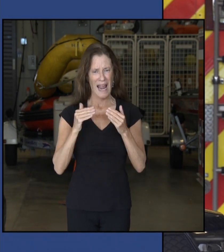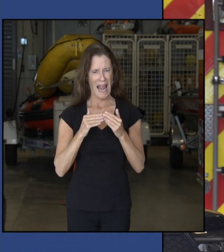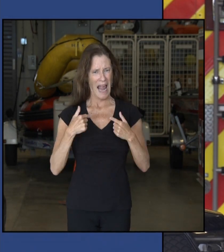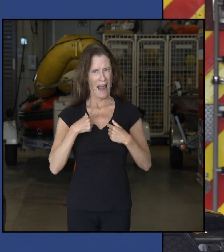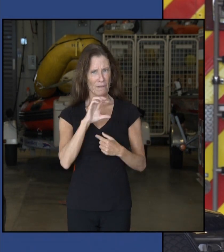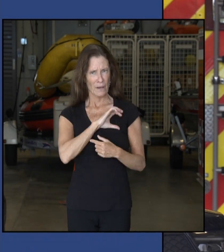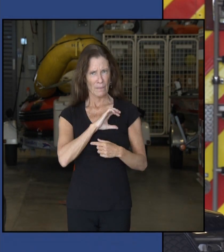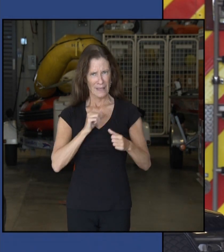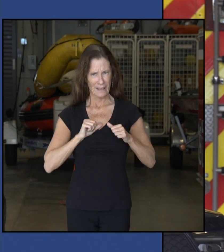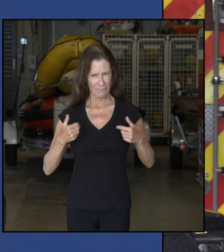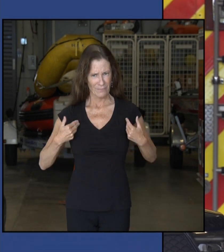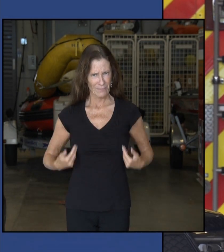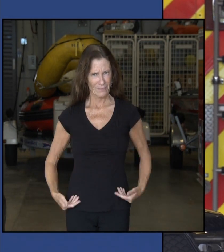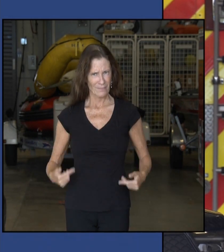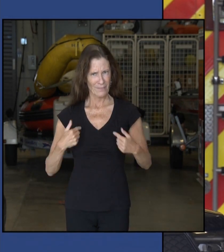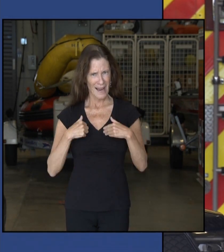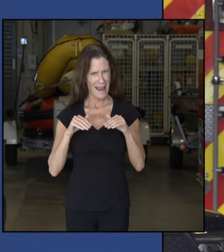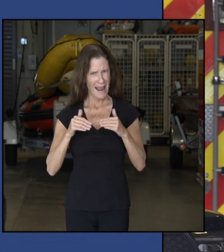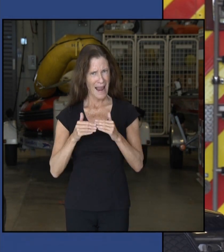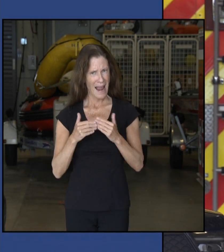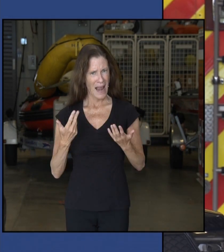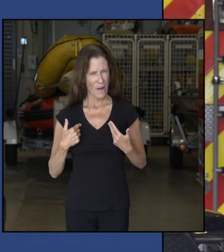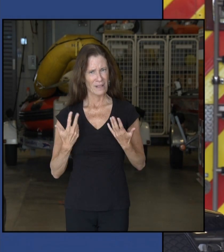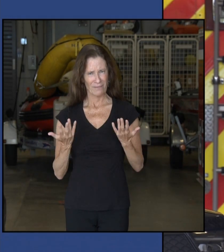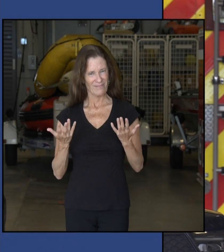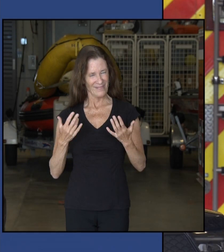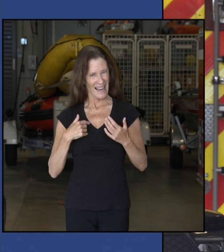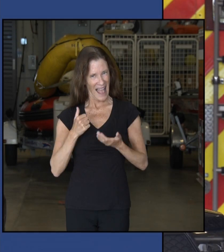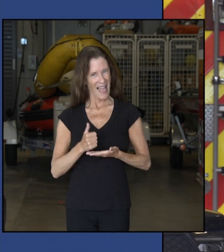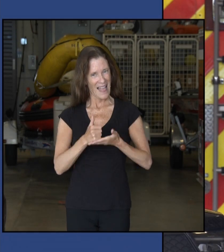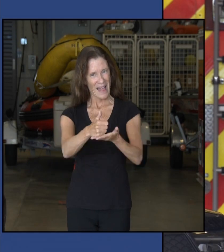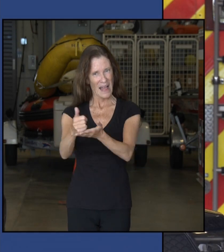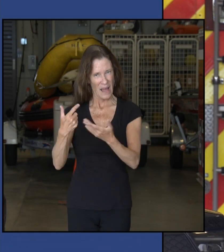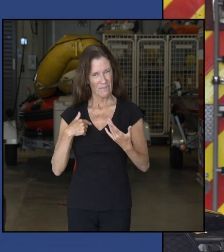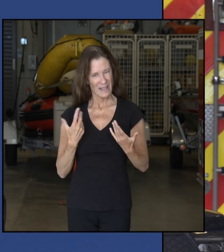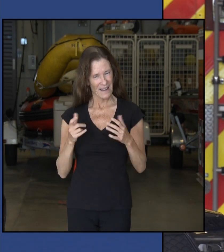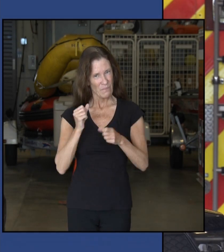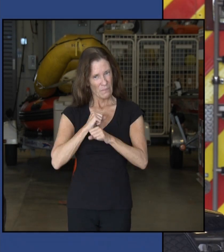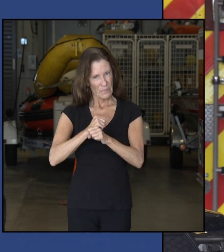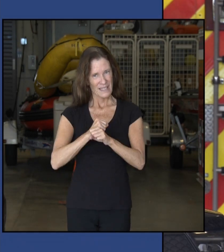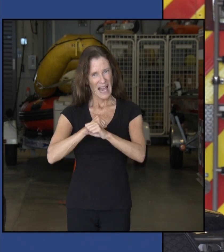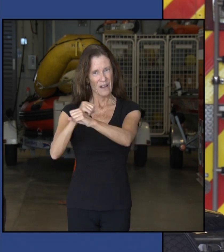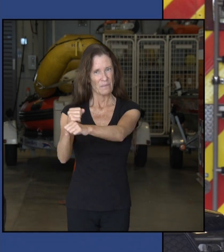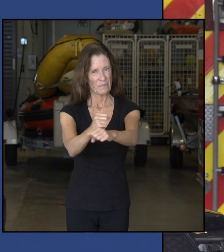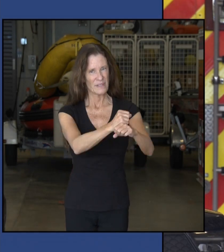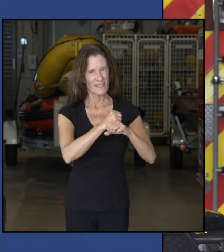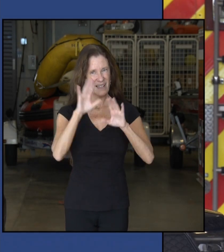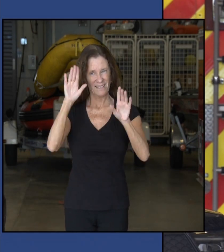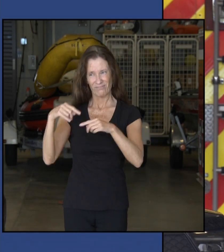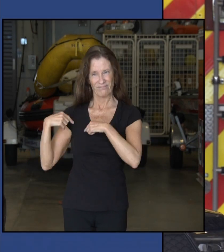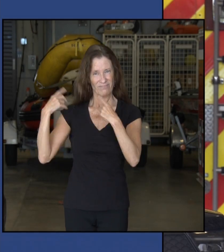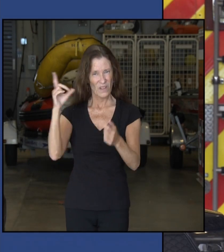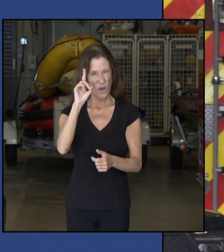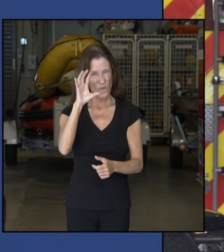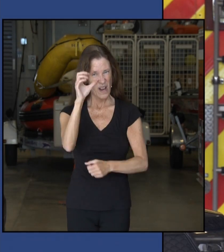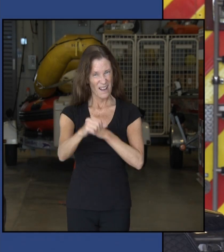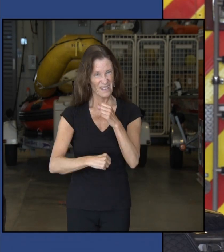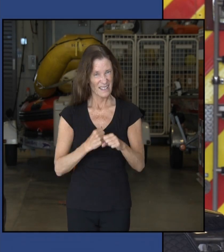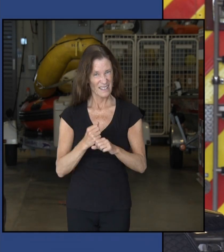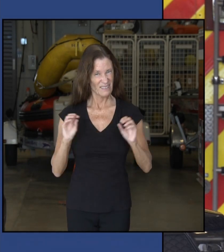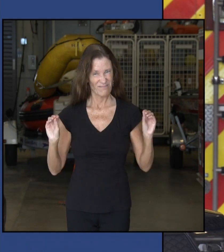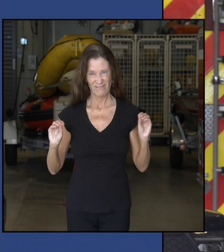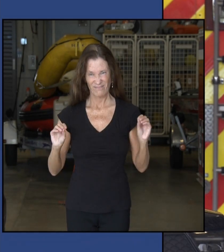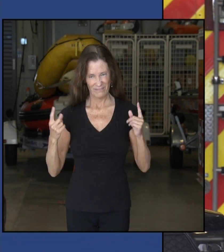than a century. As some of the most visible first responders in the Commonwealth and in our communities, it's a challenge